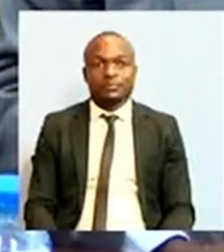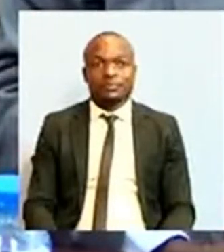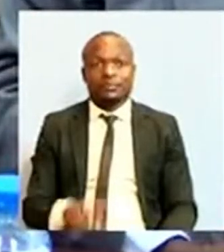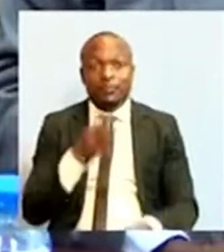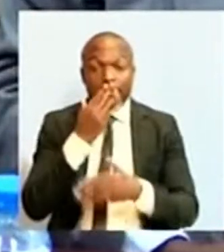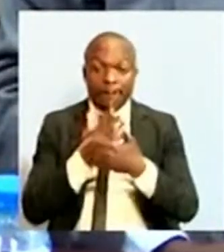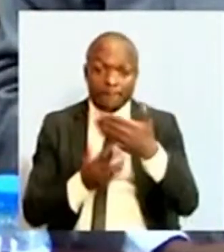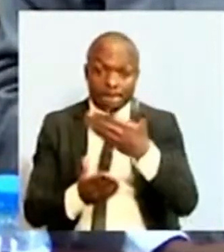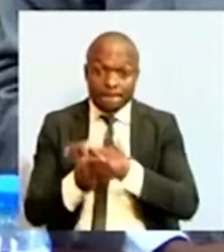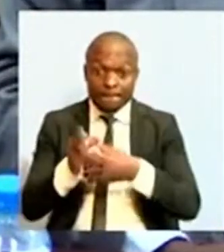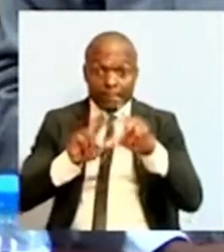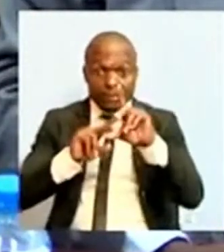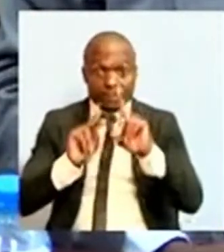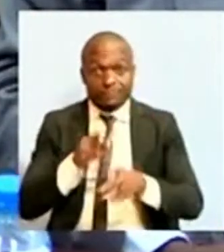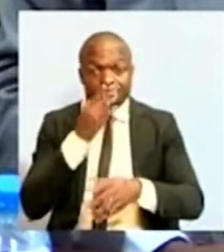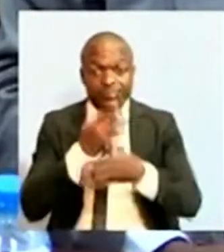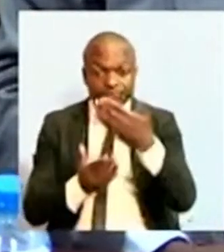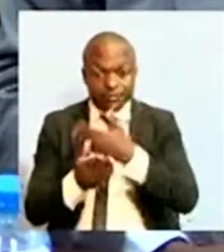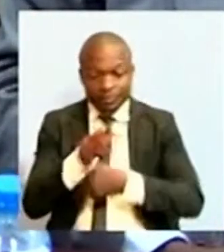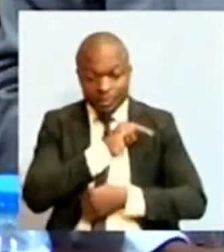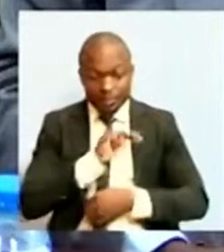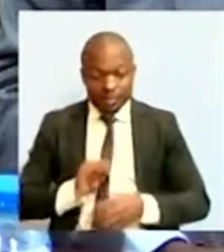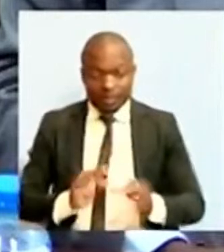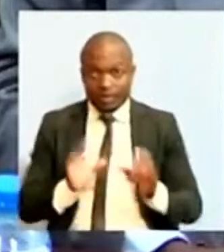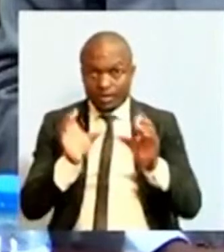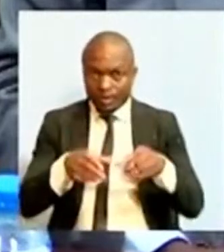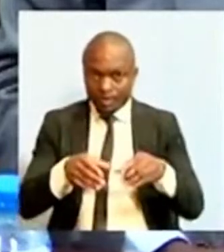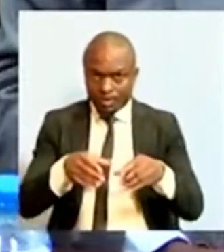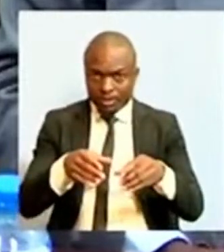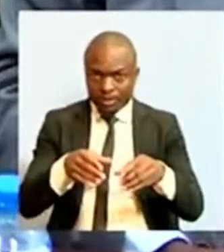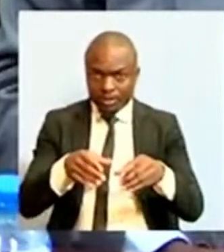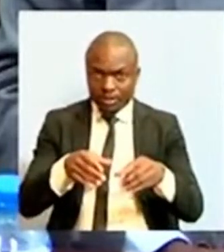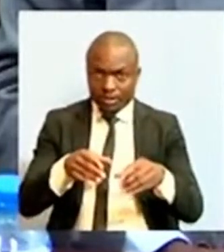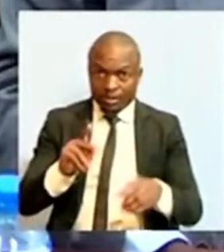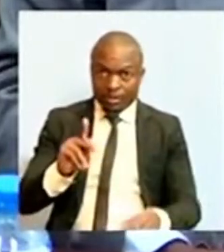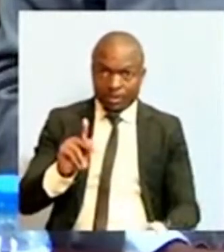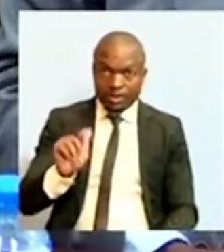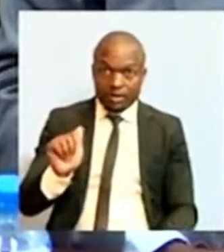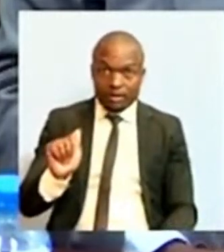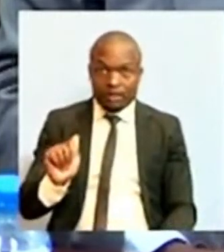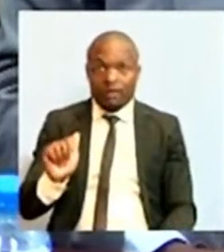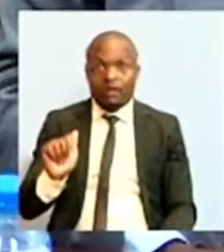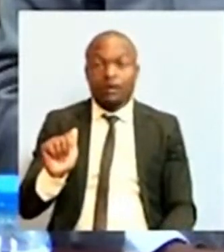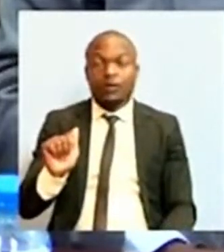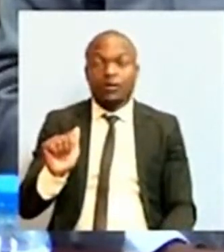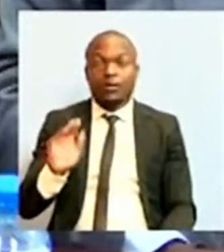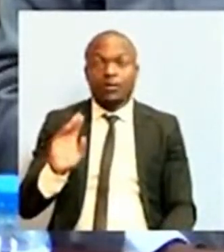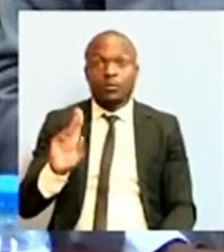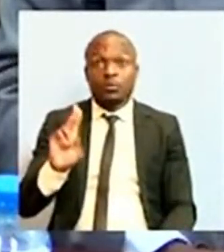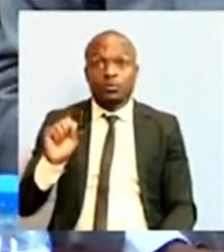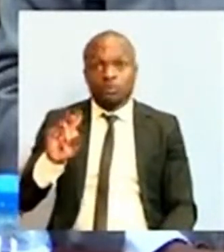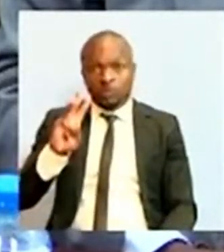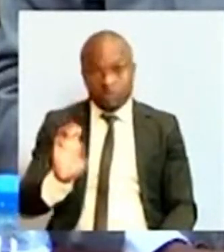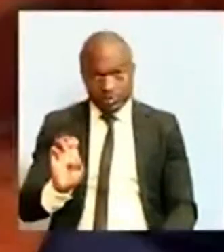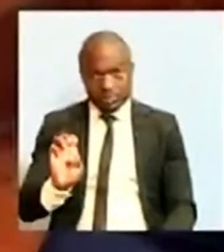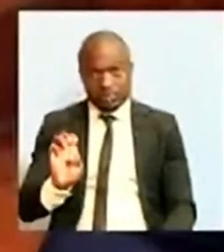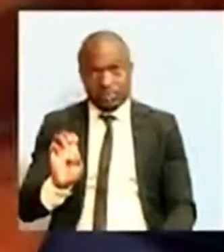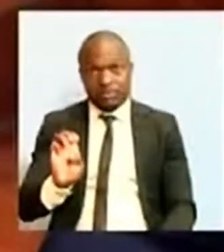Good morning, Chair. Good morning, members of the committee. I'm Patrick Sakeo Kabuswe, the Group Internal Auditor.